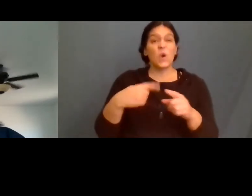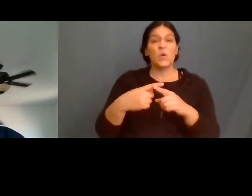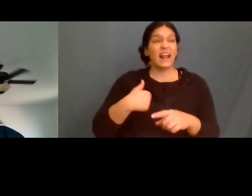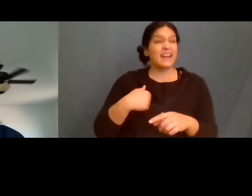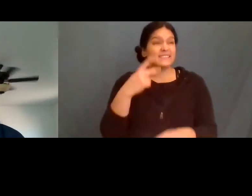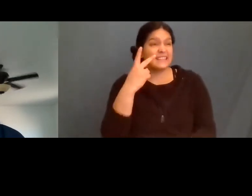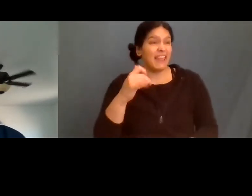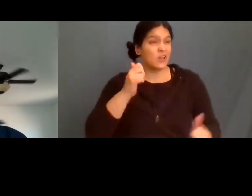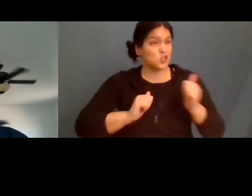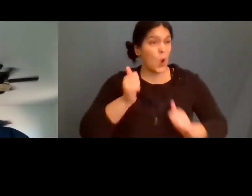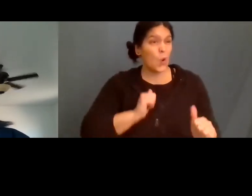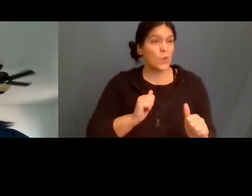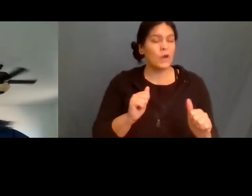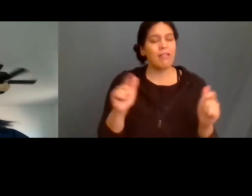know.